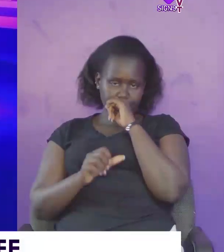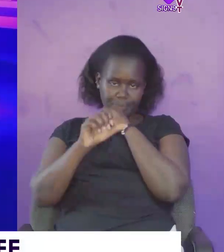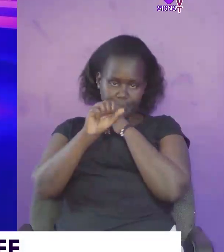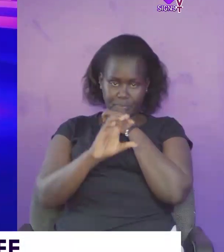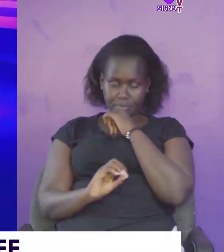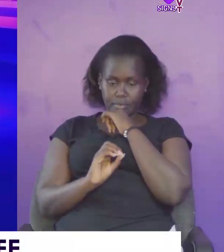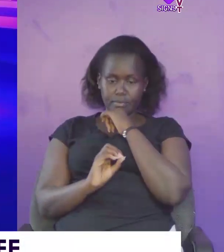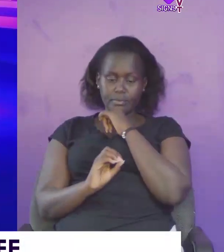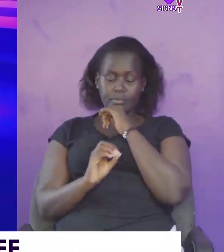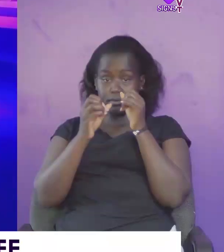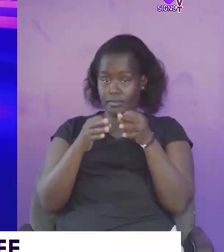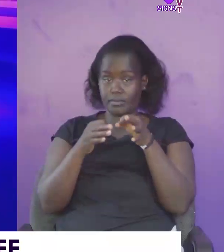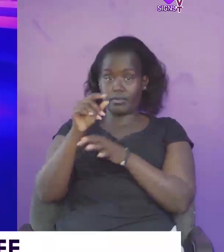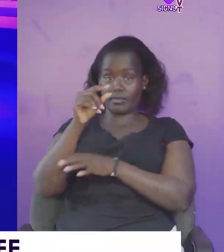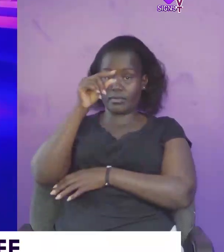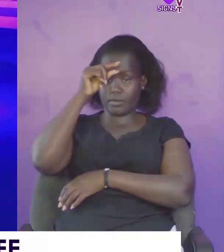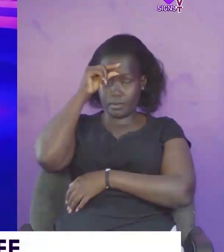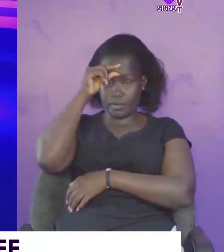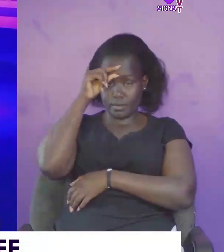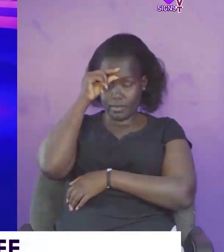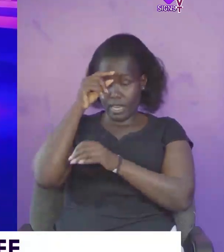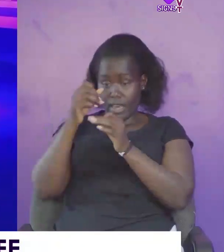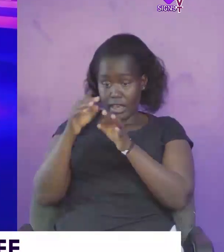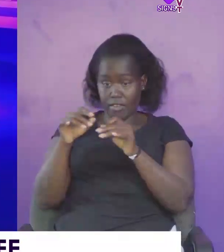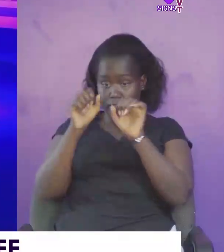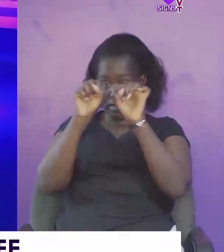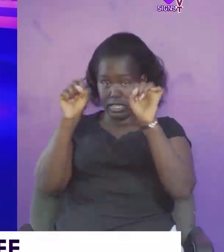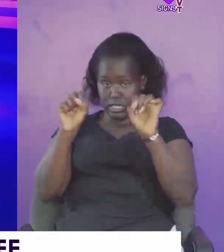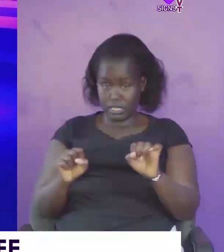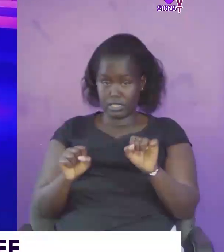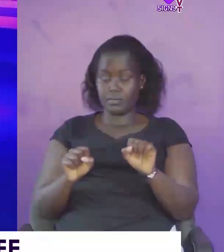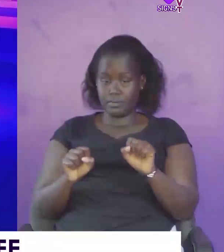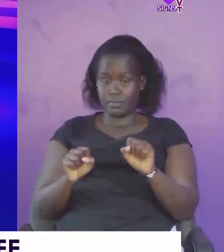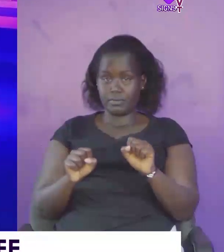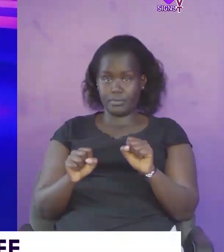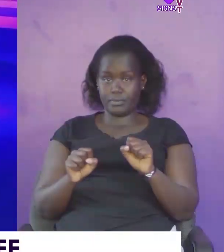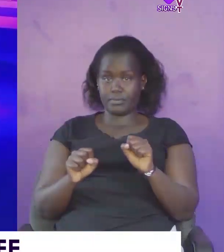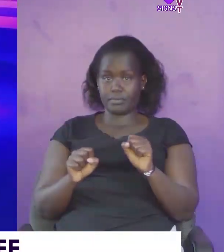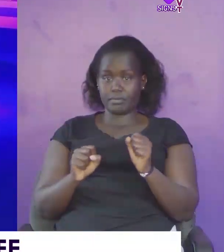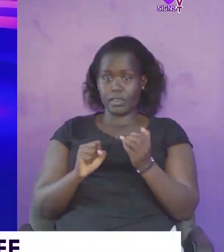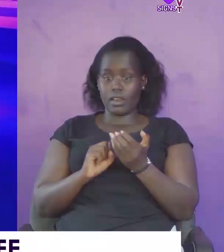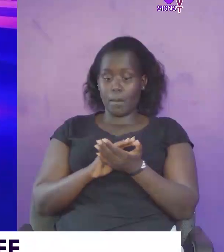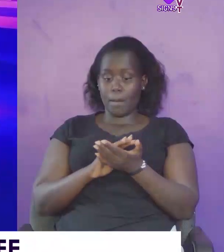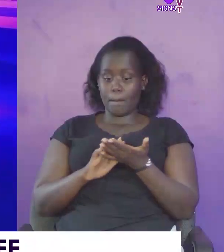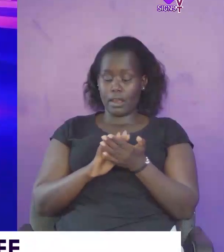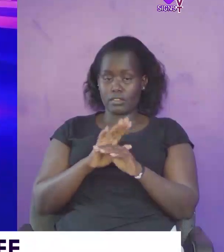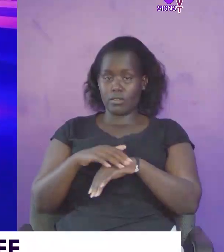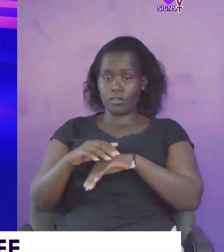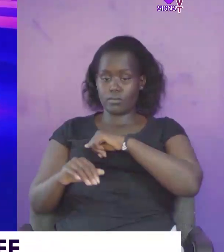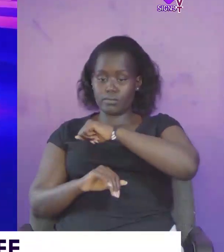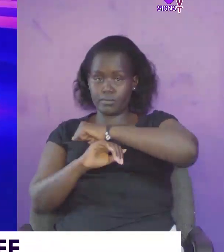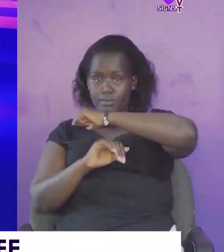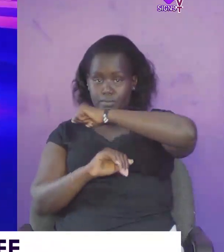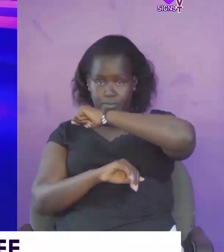mean, if a government, if a system, let's say a system, if a system is based upon the foundations of